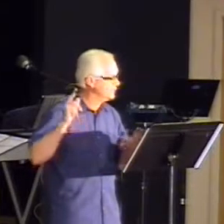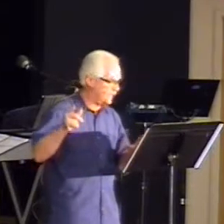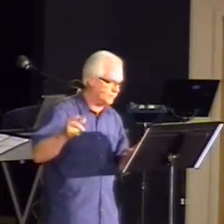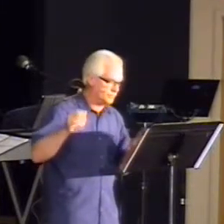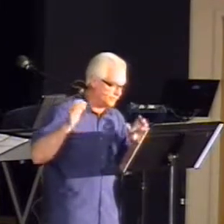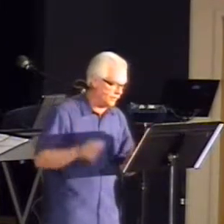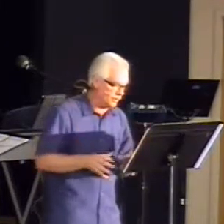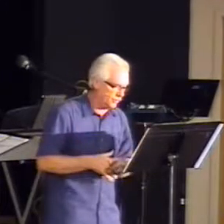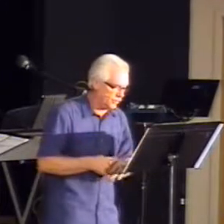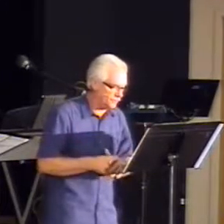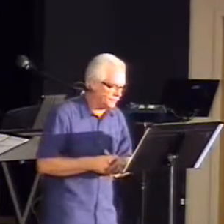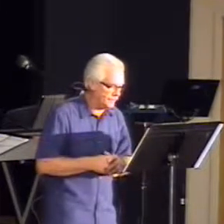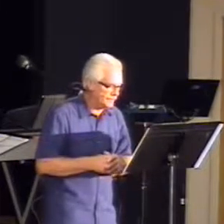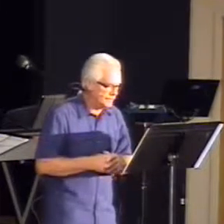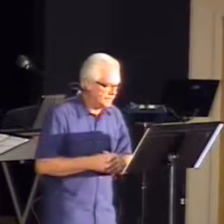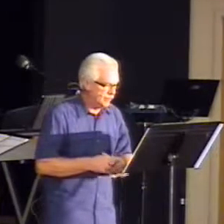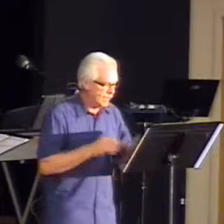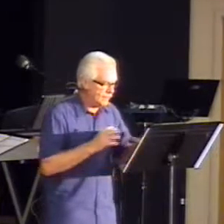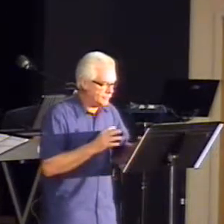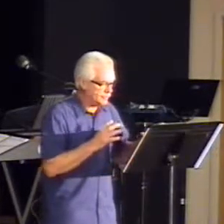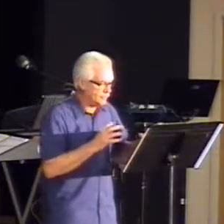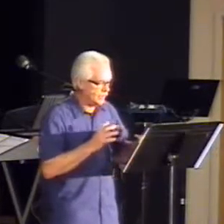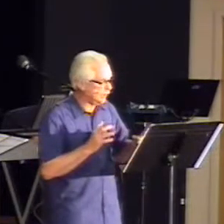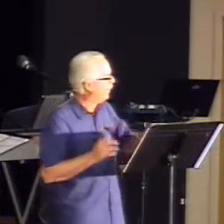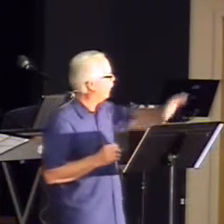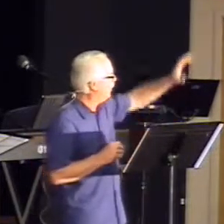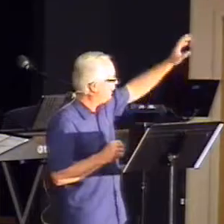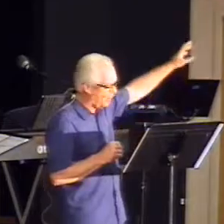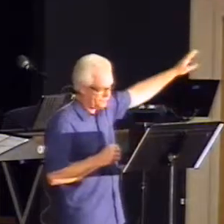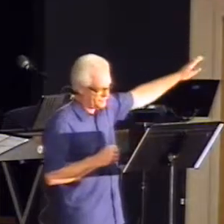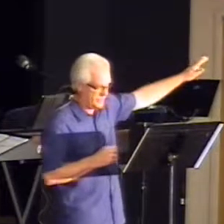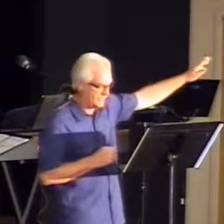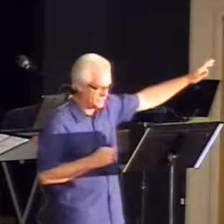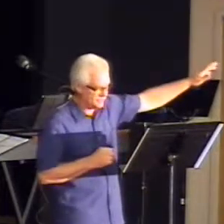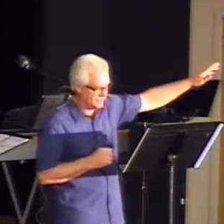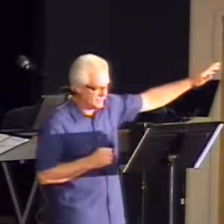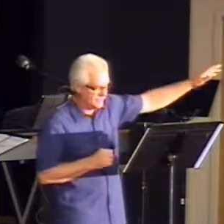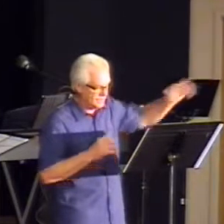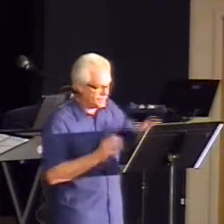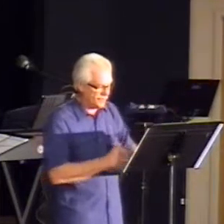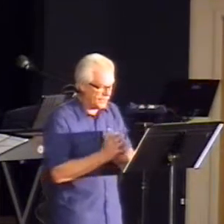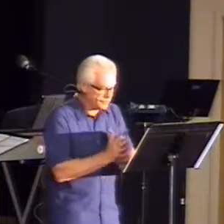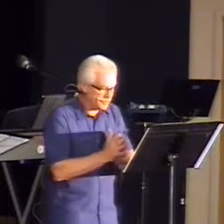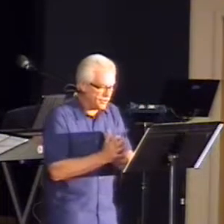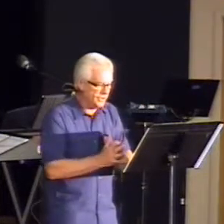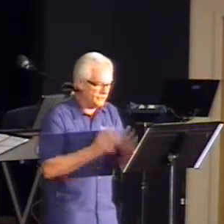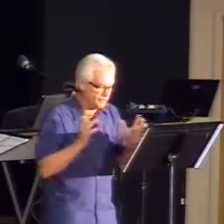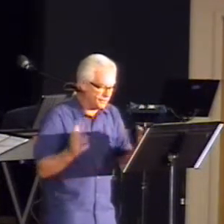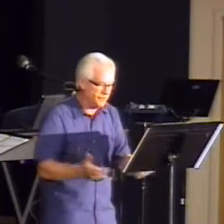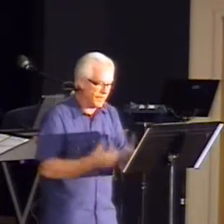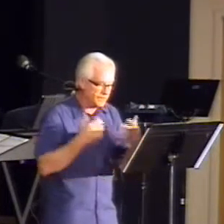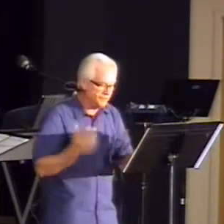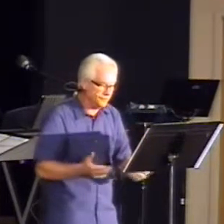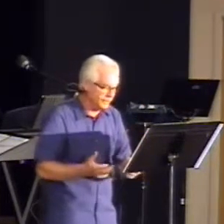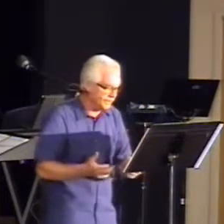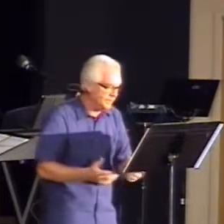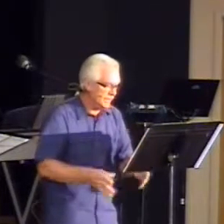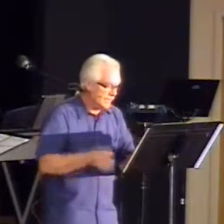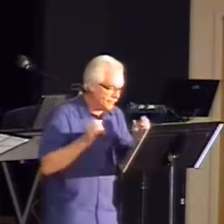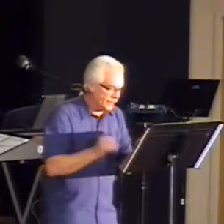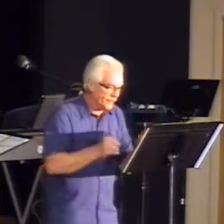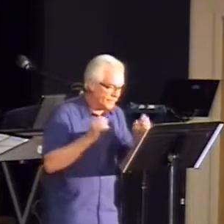the Son, was afar off, while he was still a long way off, it says, his father saw him and felt compassion for